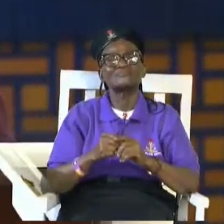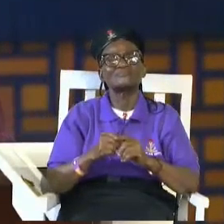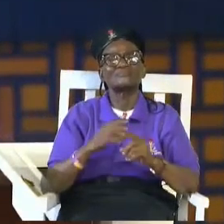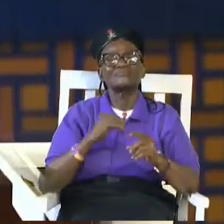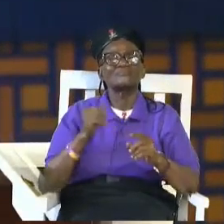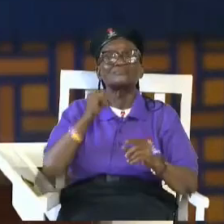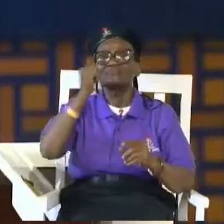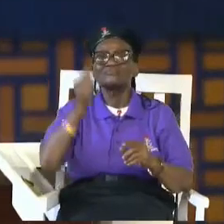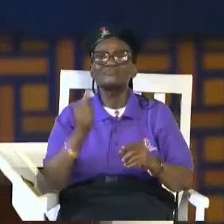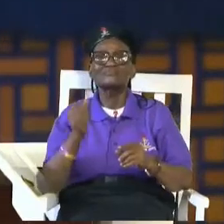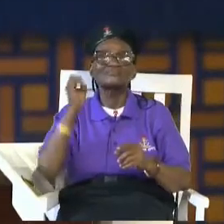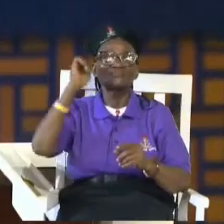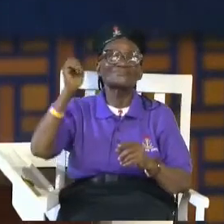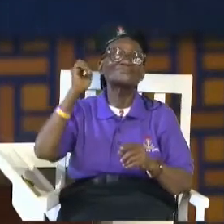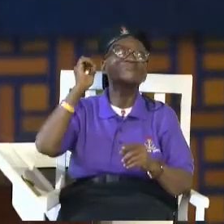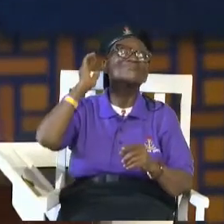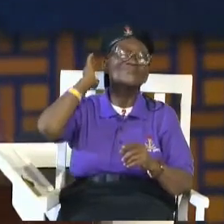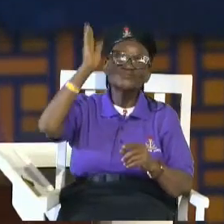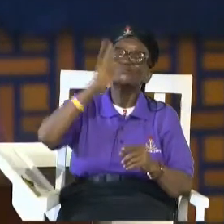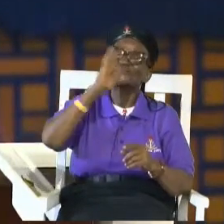and tomorrow he'll be speaking.